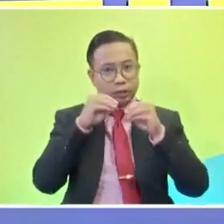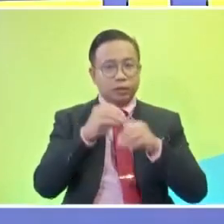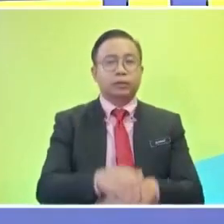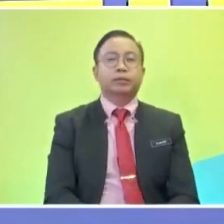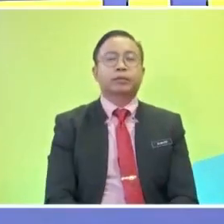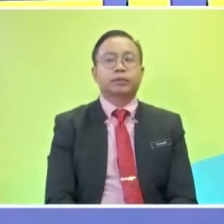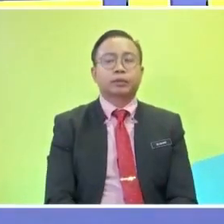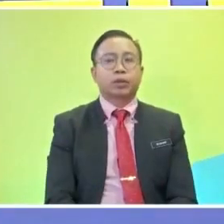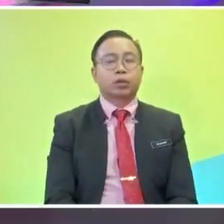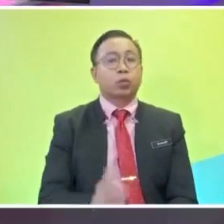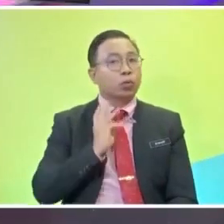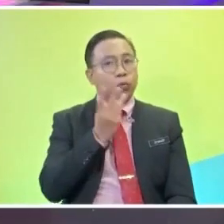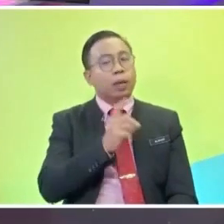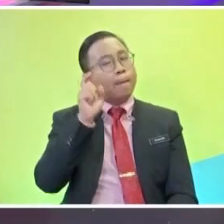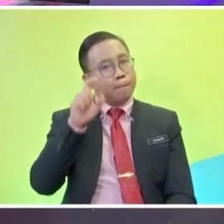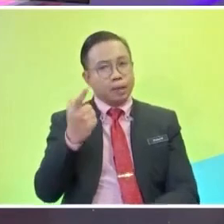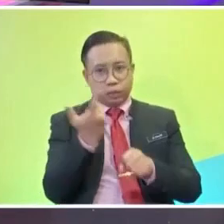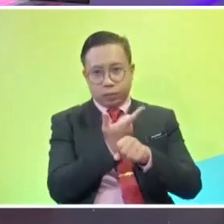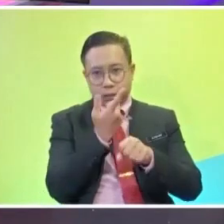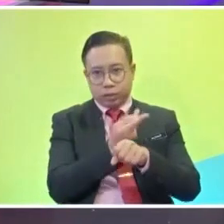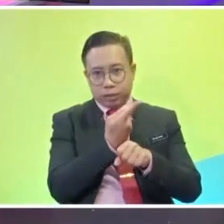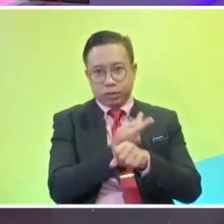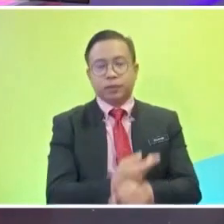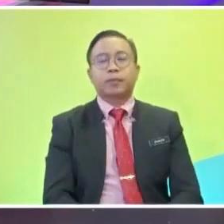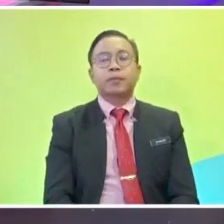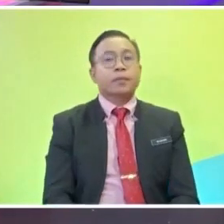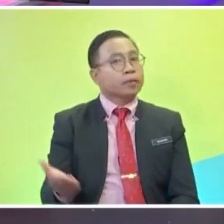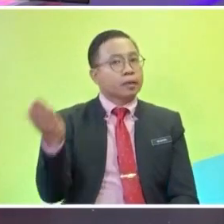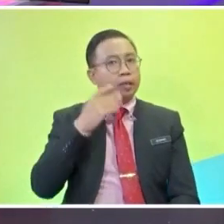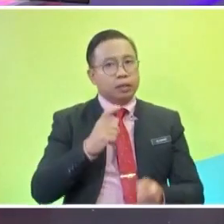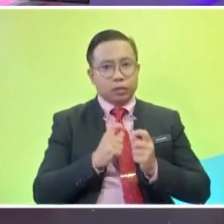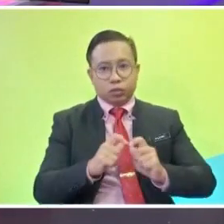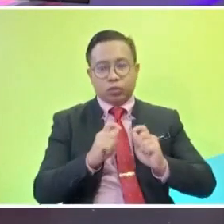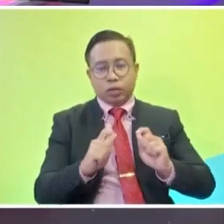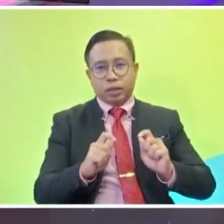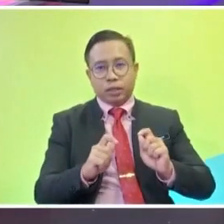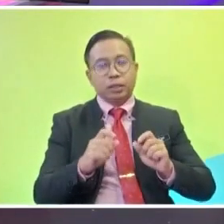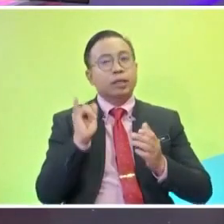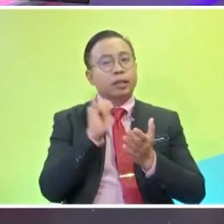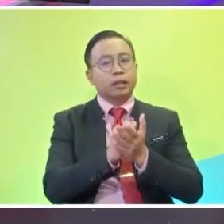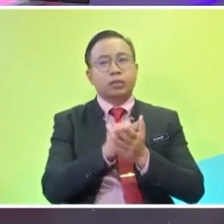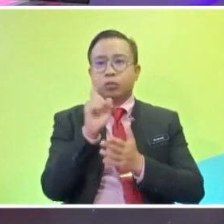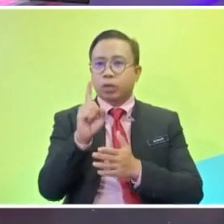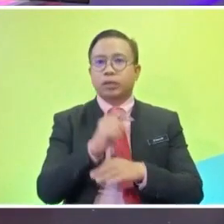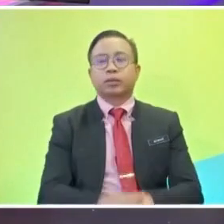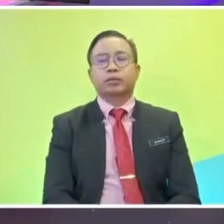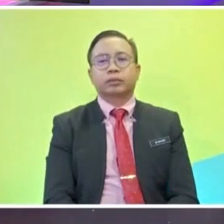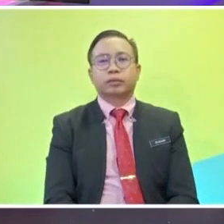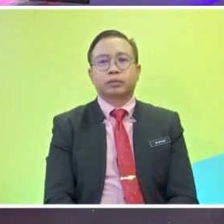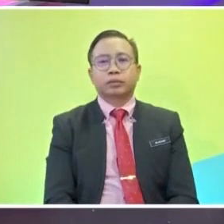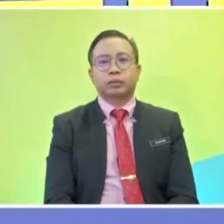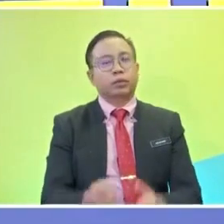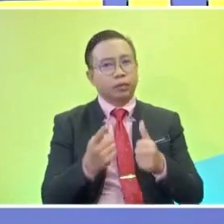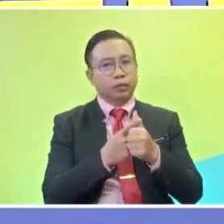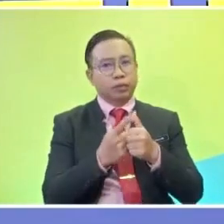we must practice, right, Chris? Yes, okay, we must practice. We must practice. So let's try this one. Okay, so let's try this one, the